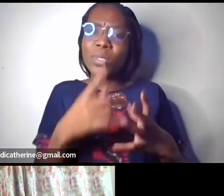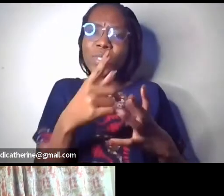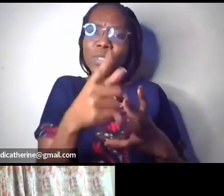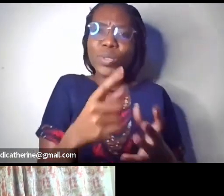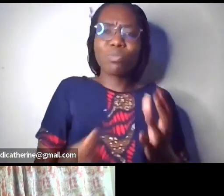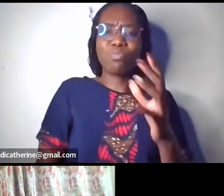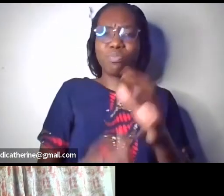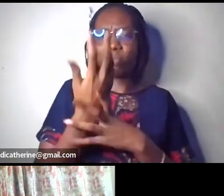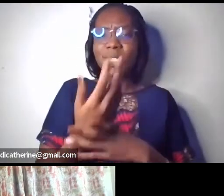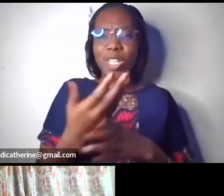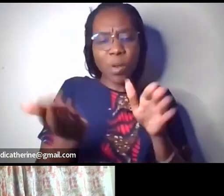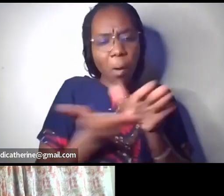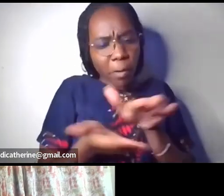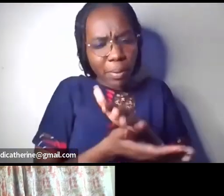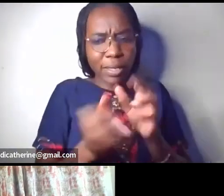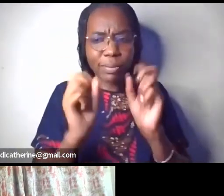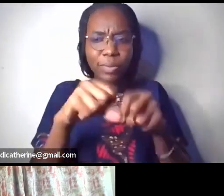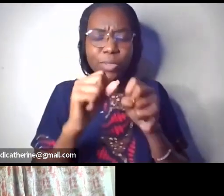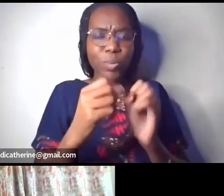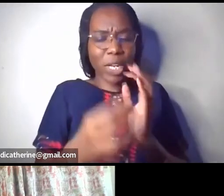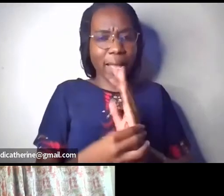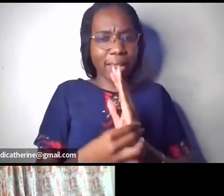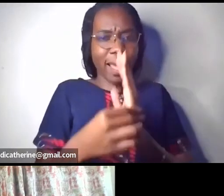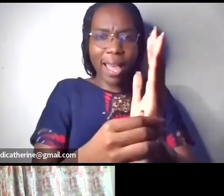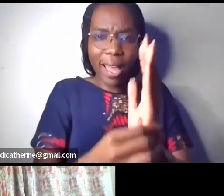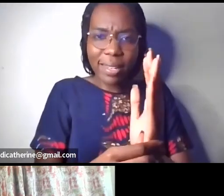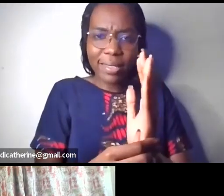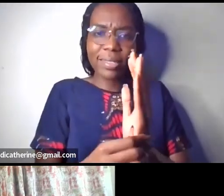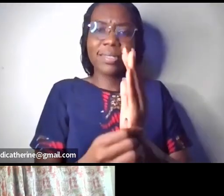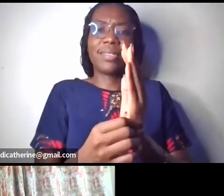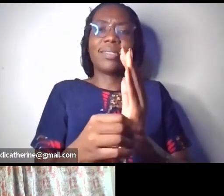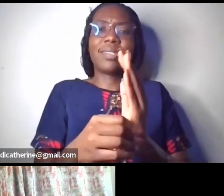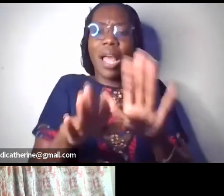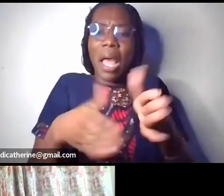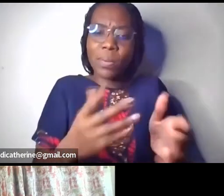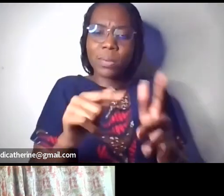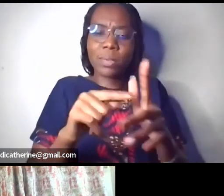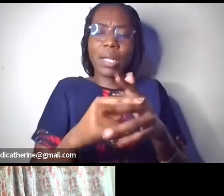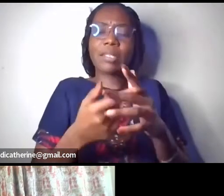that was going to guide you to start the business?